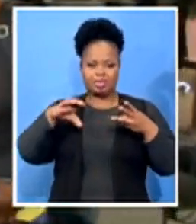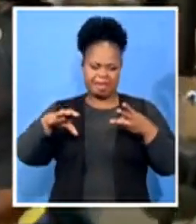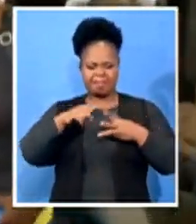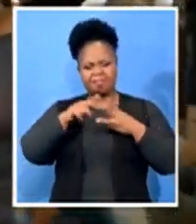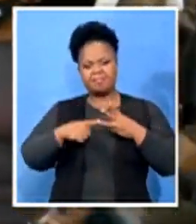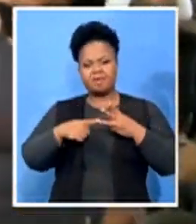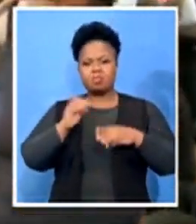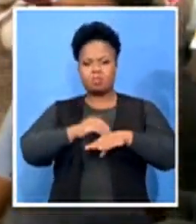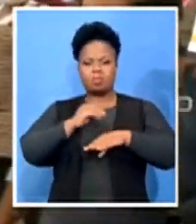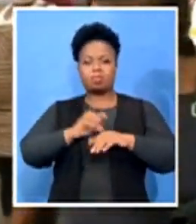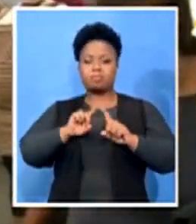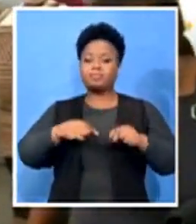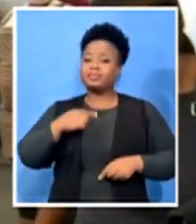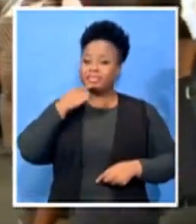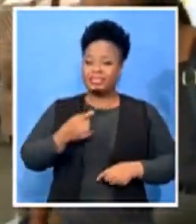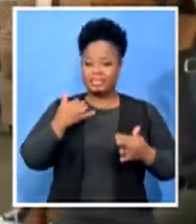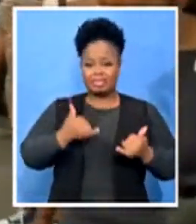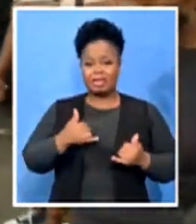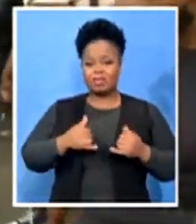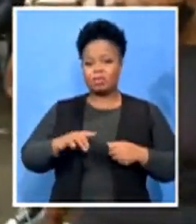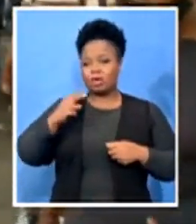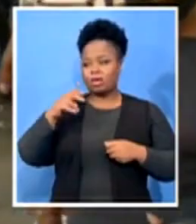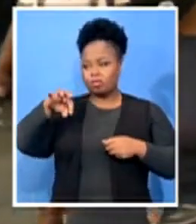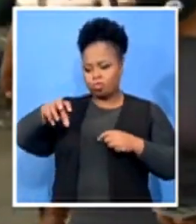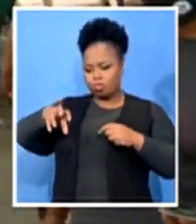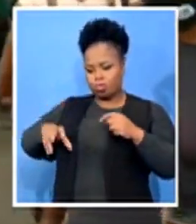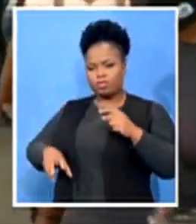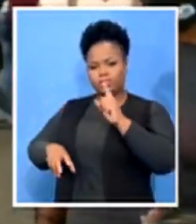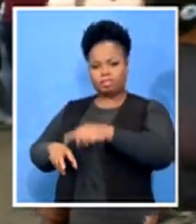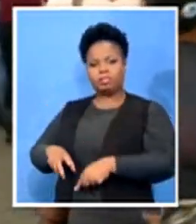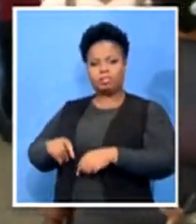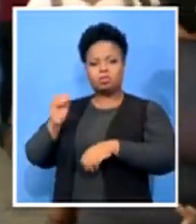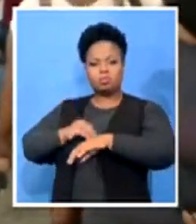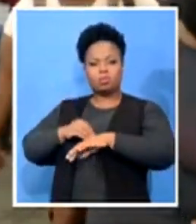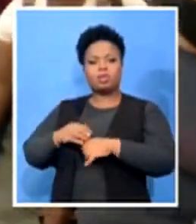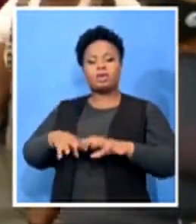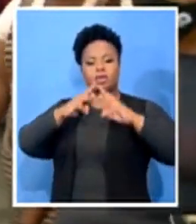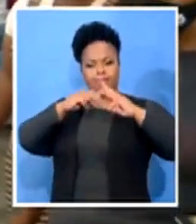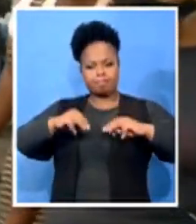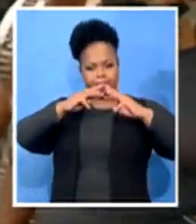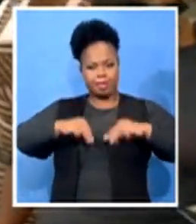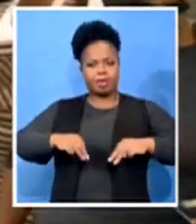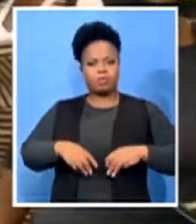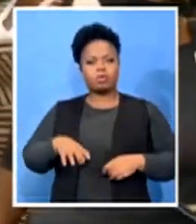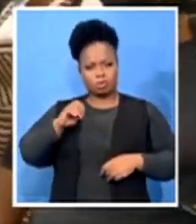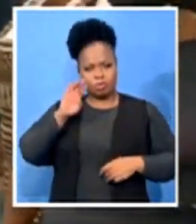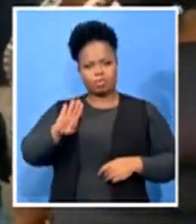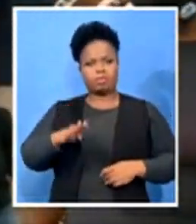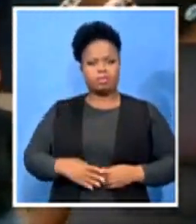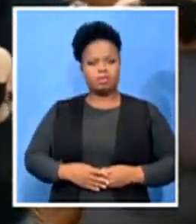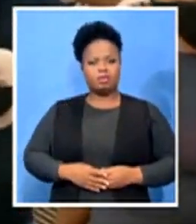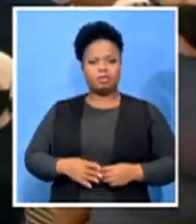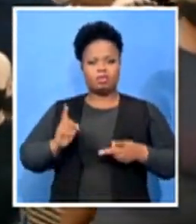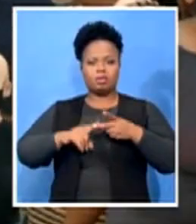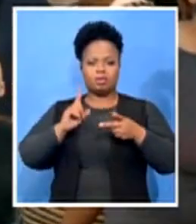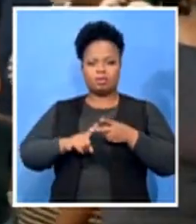inland areas, the problem area is Mangaung, Bloemfontein. As I have mentioned earlier on in our